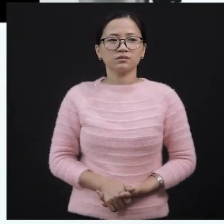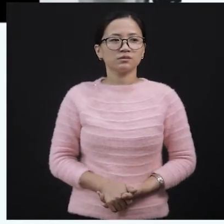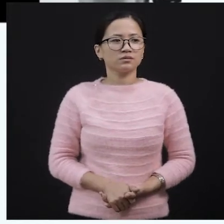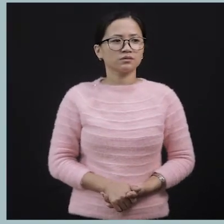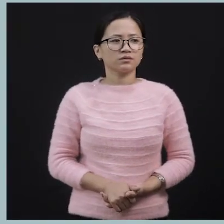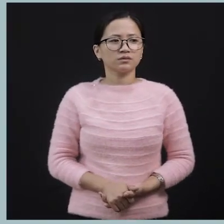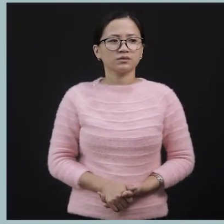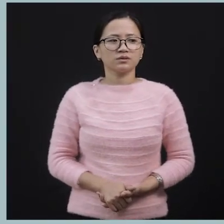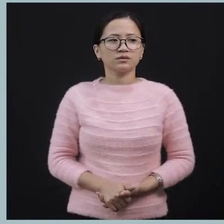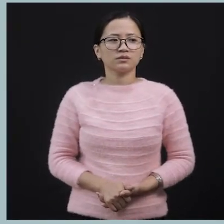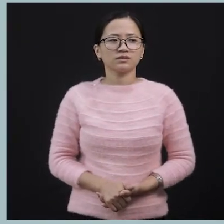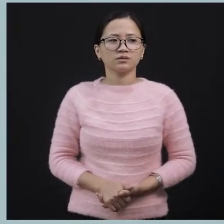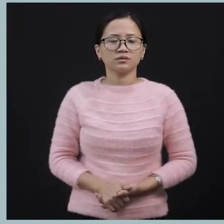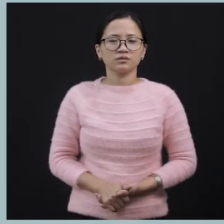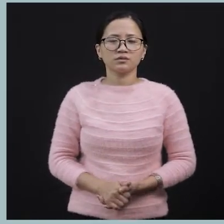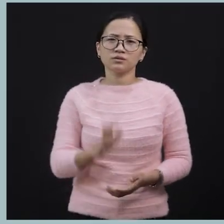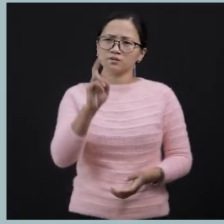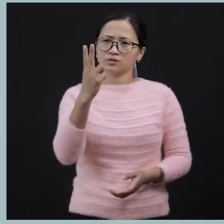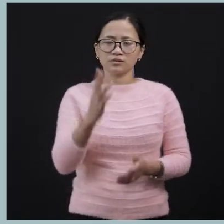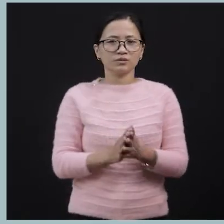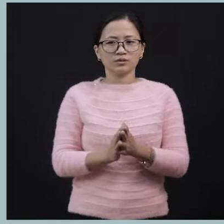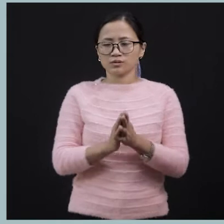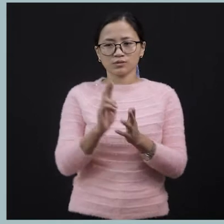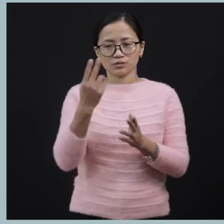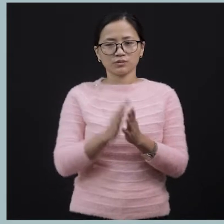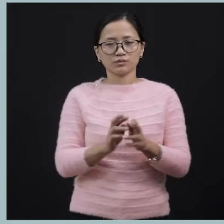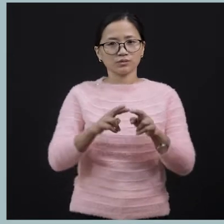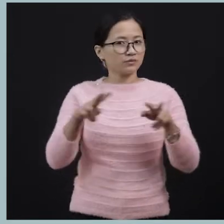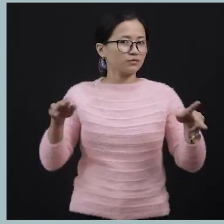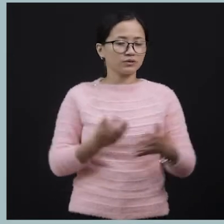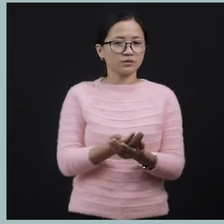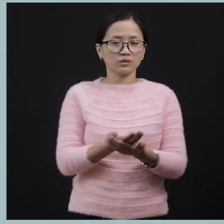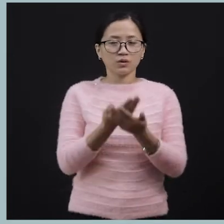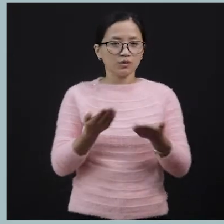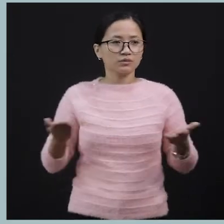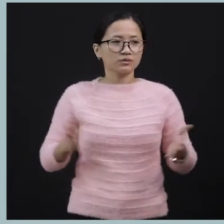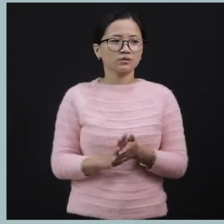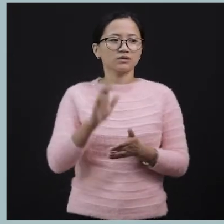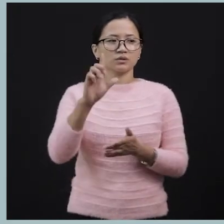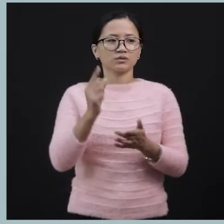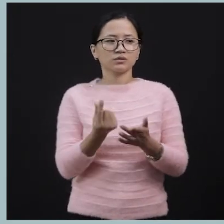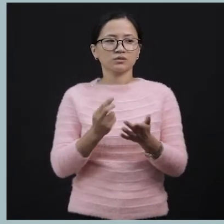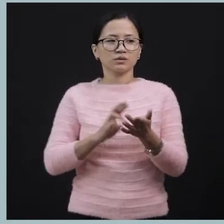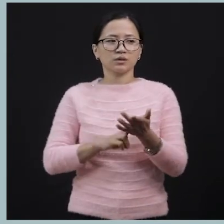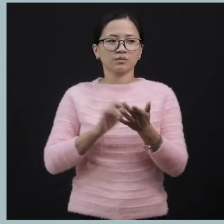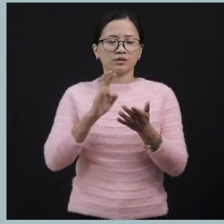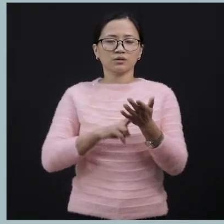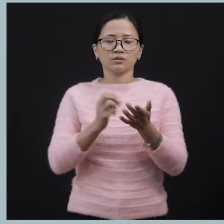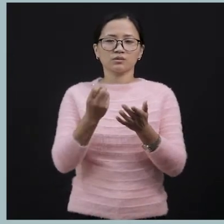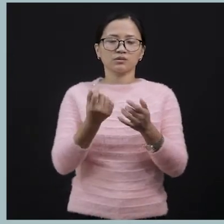there are two different objects that you have to learn. That is luminous object